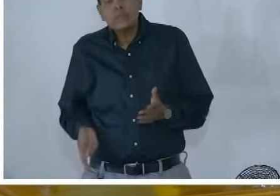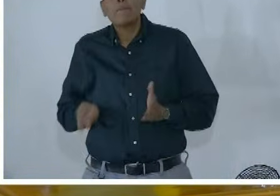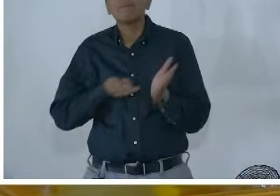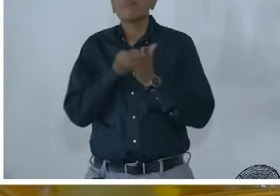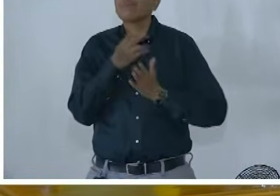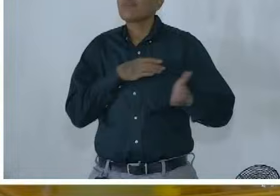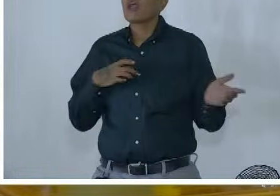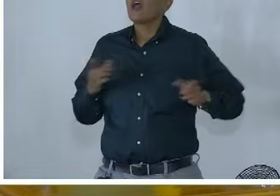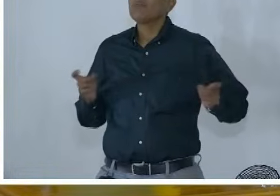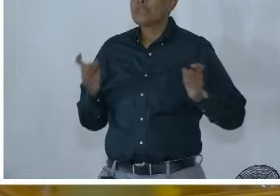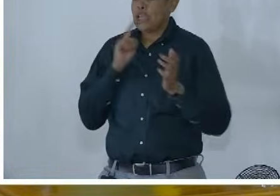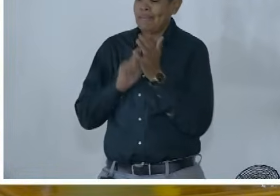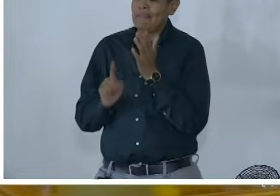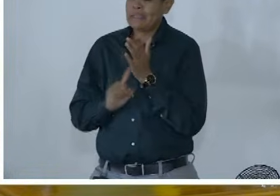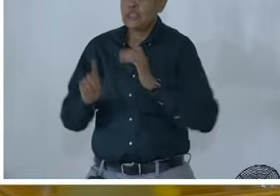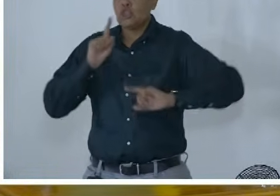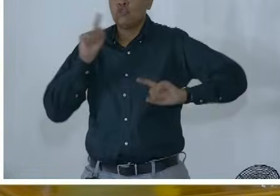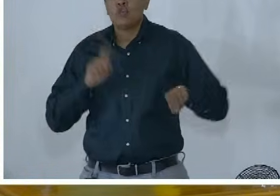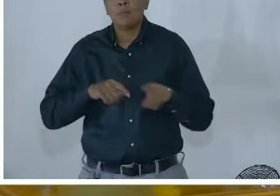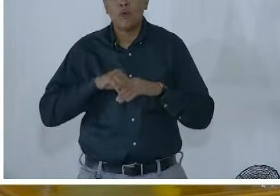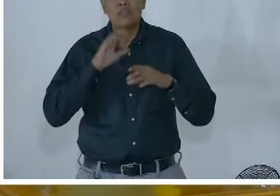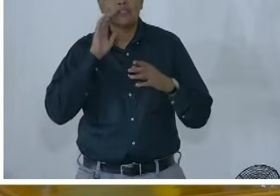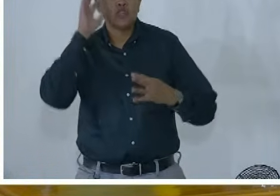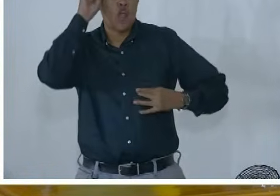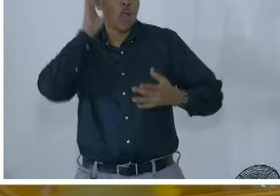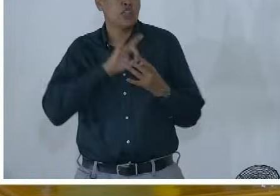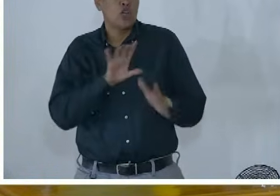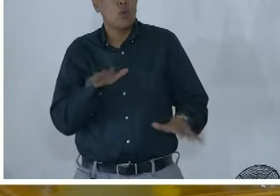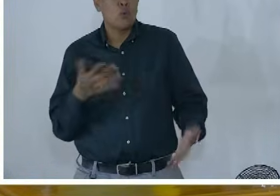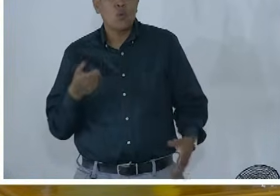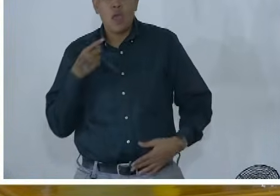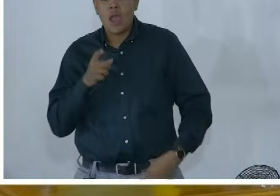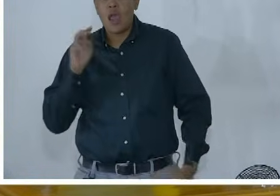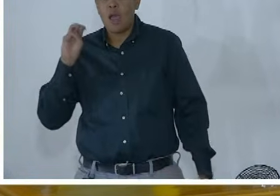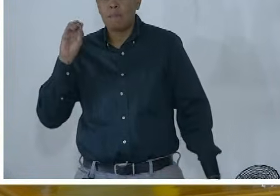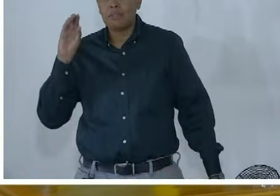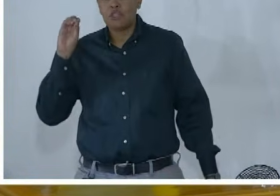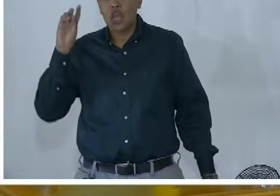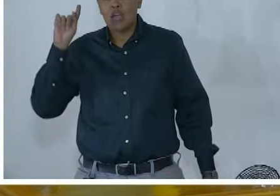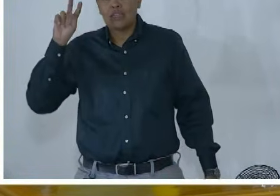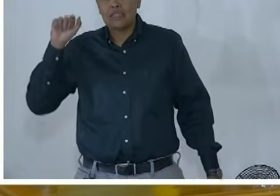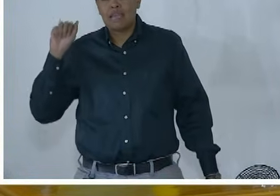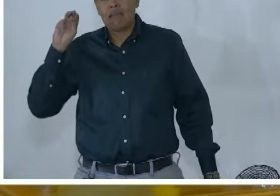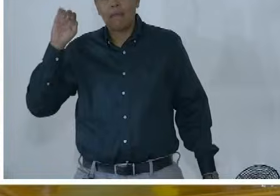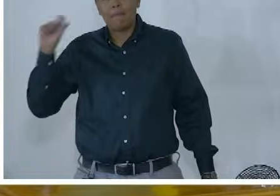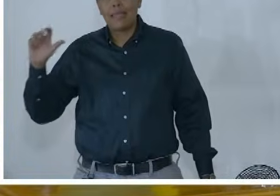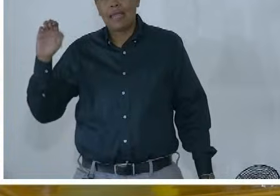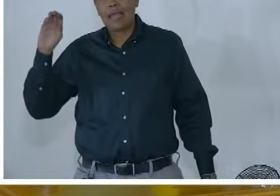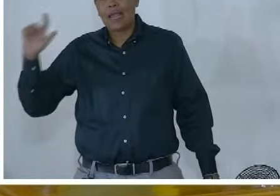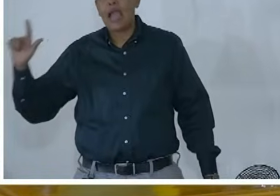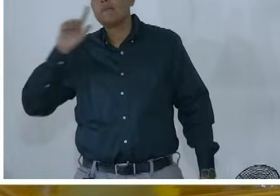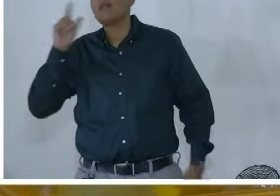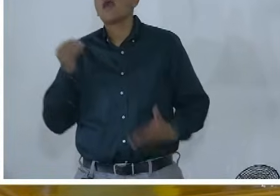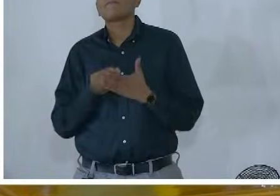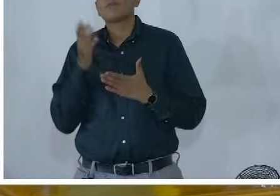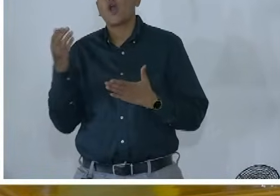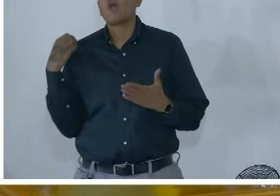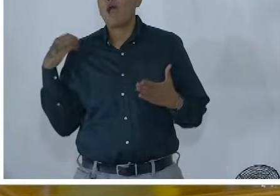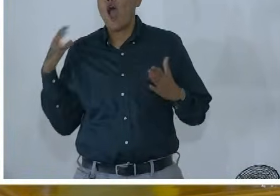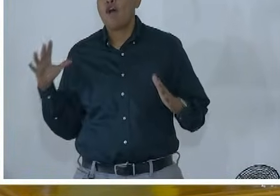Integrity Commission's investigation report into concerns that Ms. Octavia Ming Campbell, a procurement